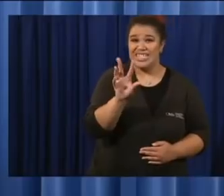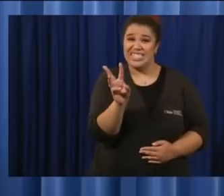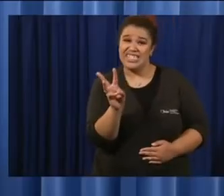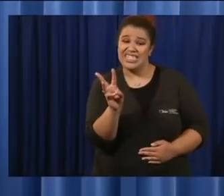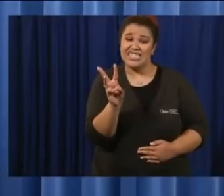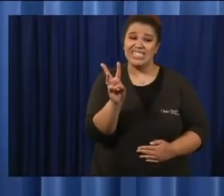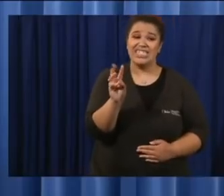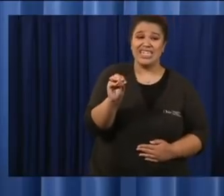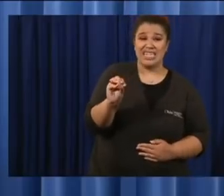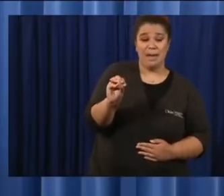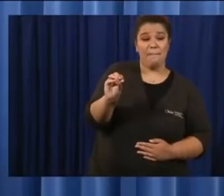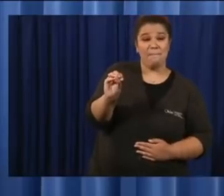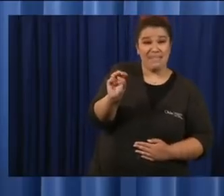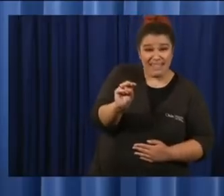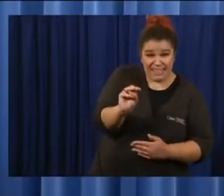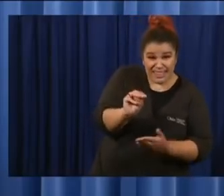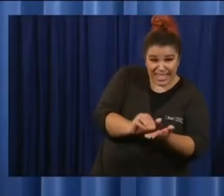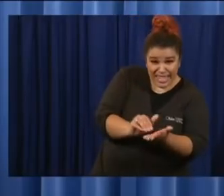time.